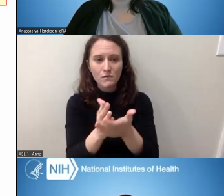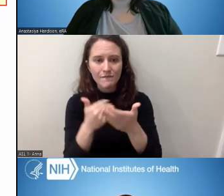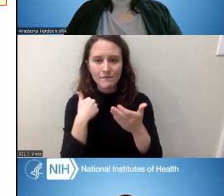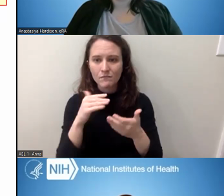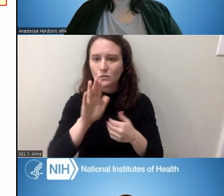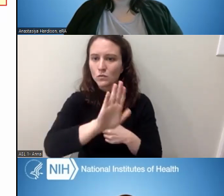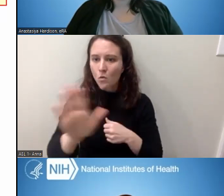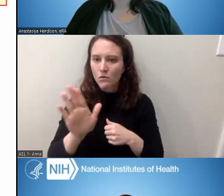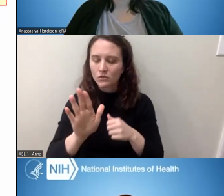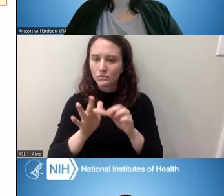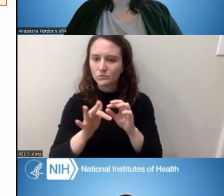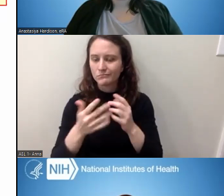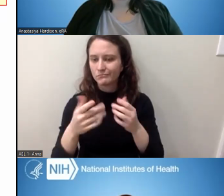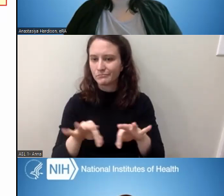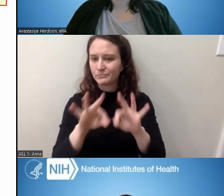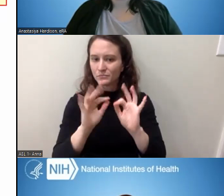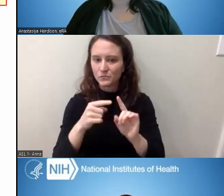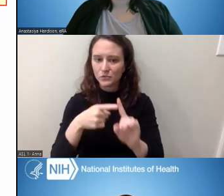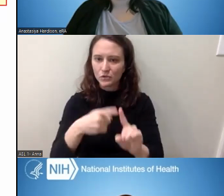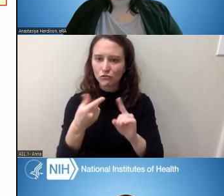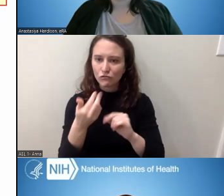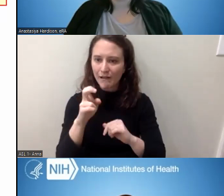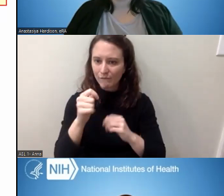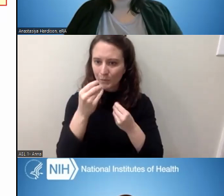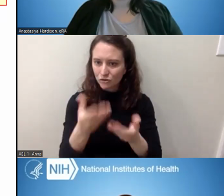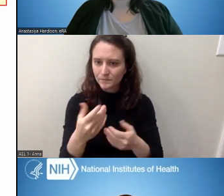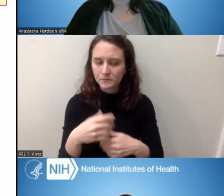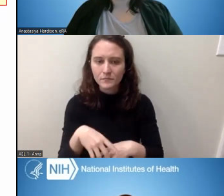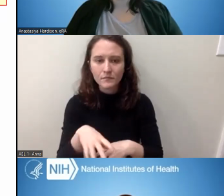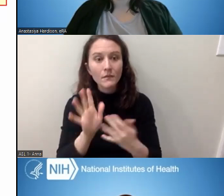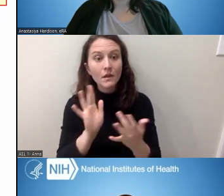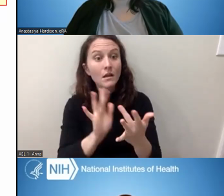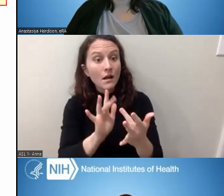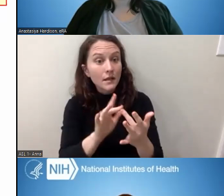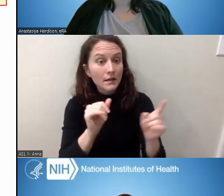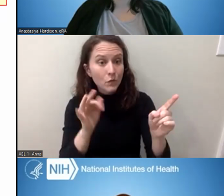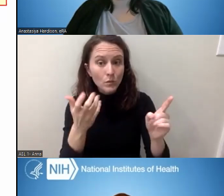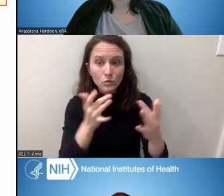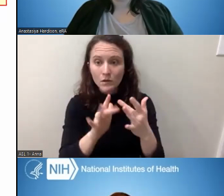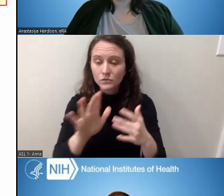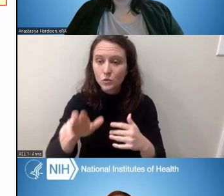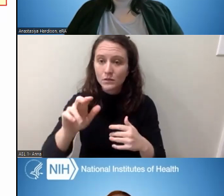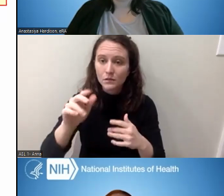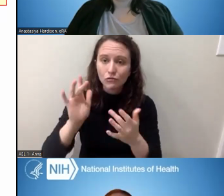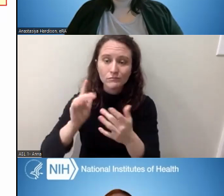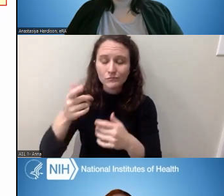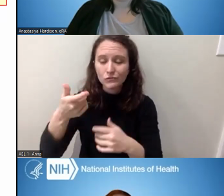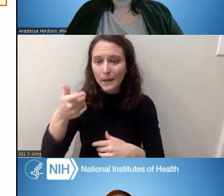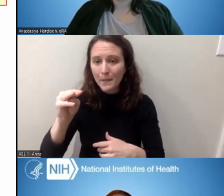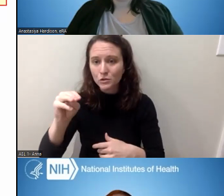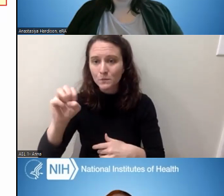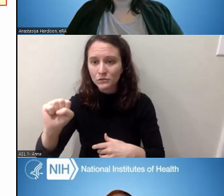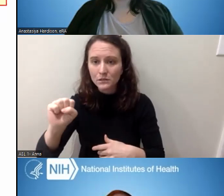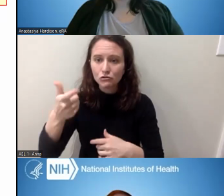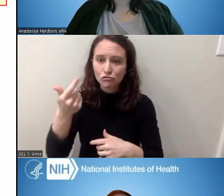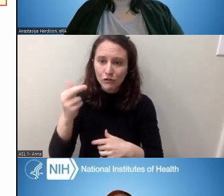grant information. Things like your contacts. So if you want to contact your grants management specialist or your program official, that information is going to